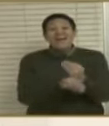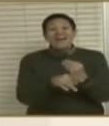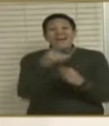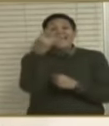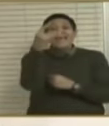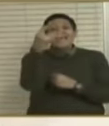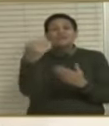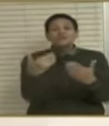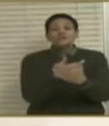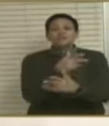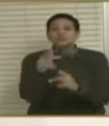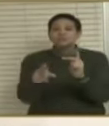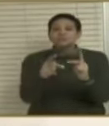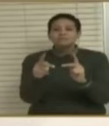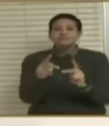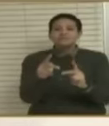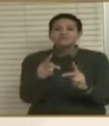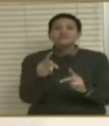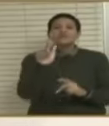last